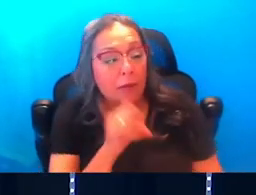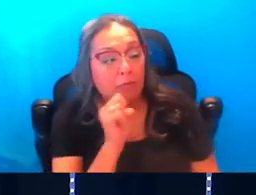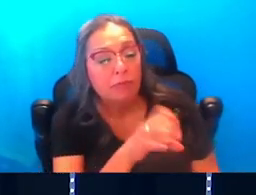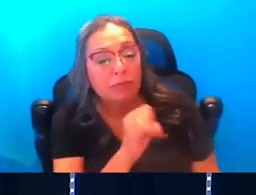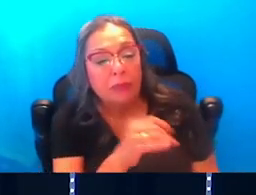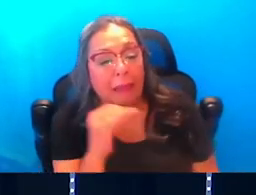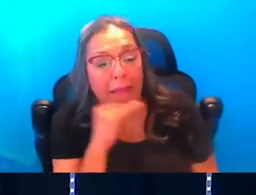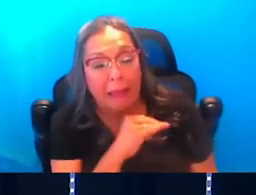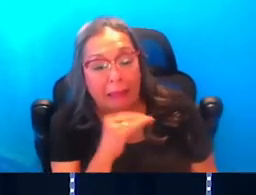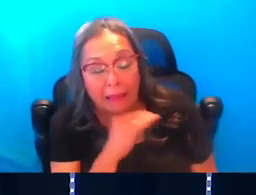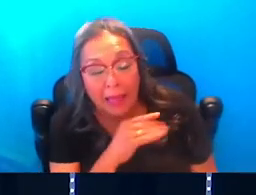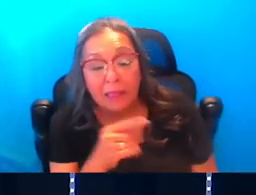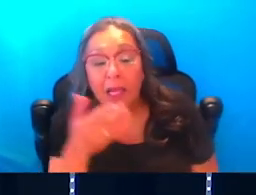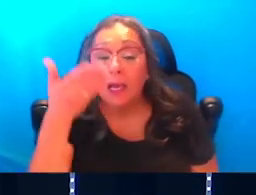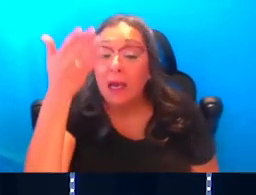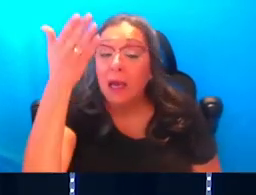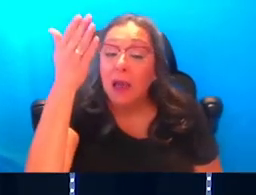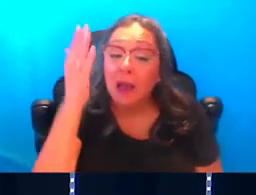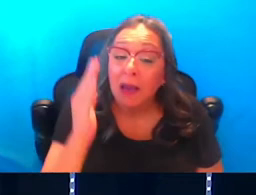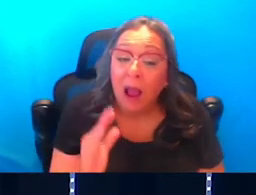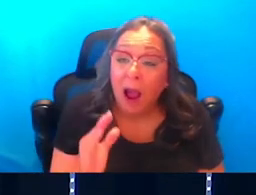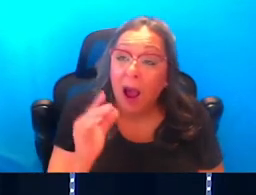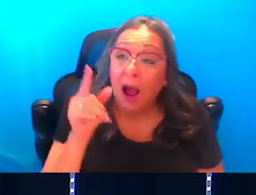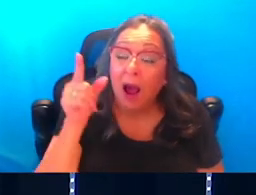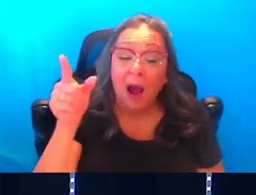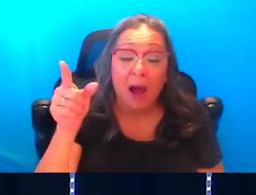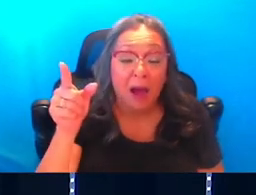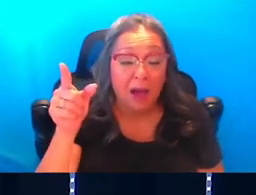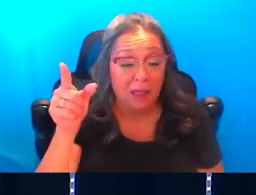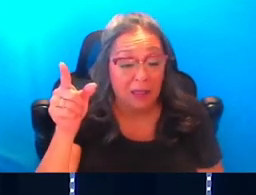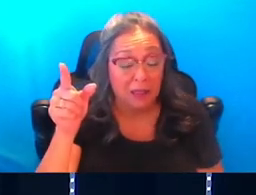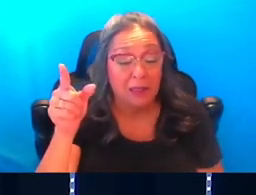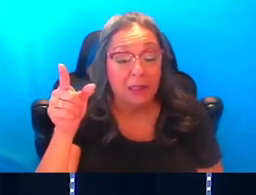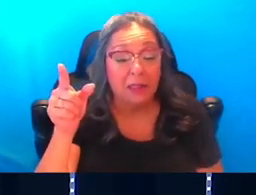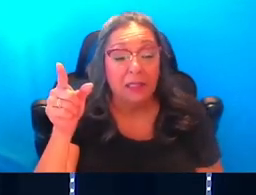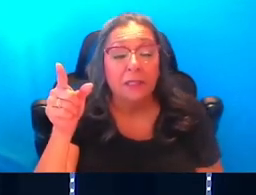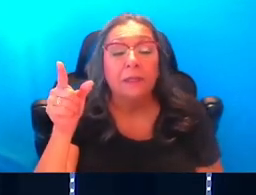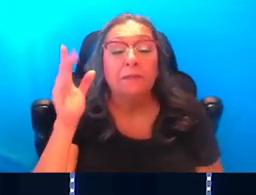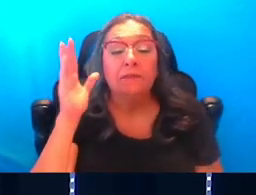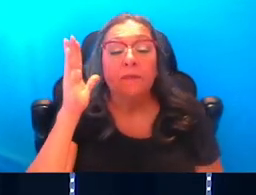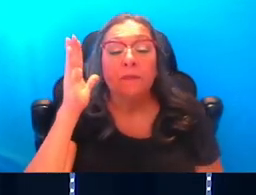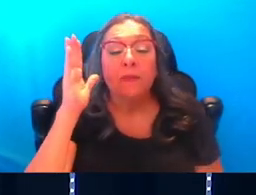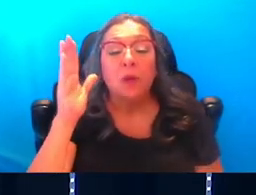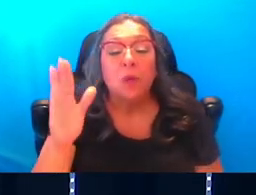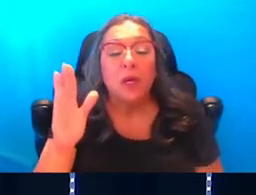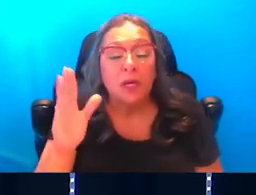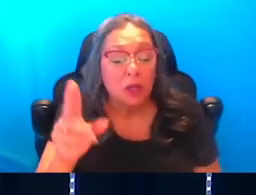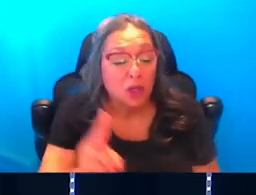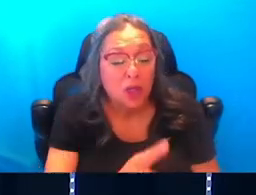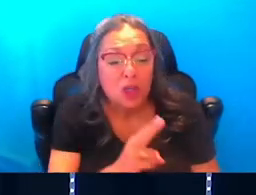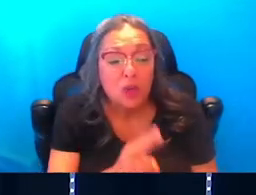And God, in the story, is about to use, for his divine purposes, a lying prostitute.